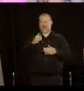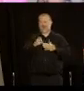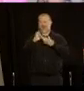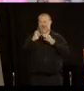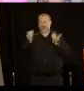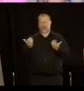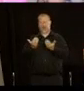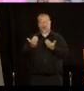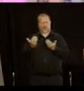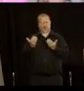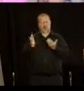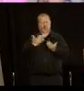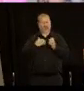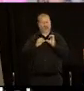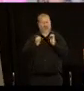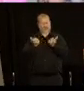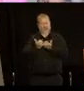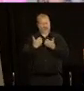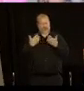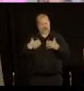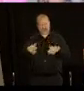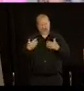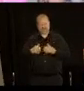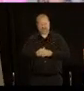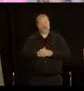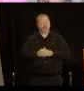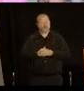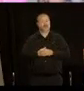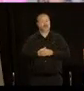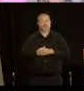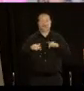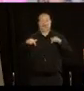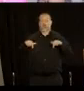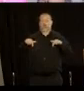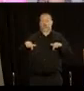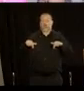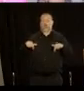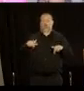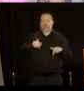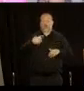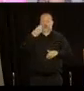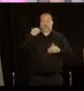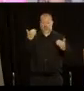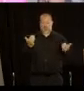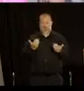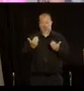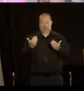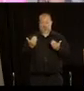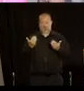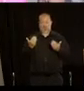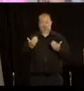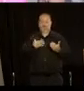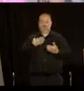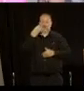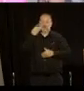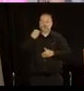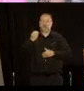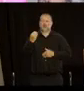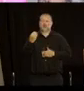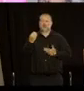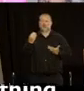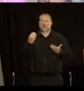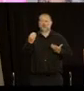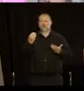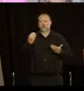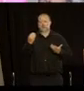special going on with our agencies. Here, my experience has been that there is